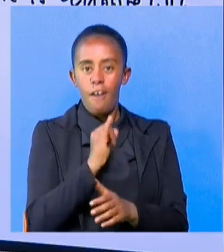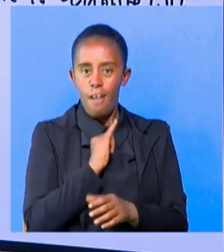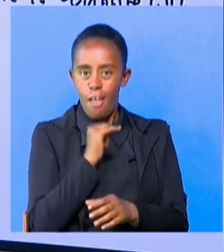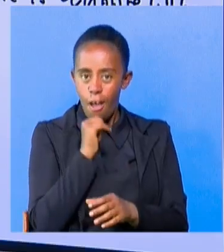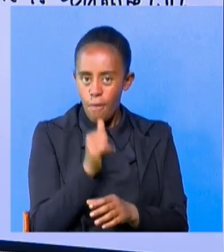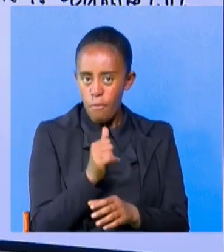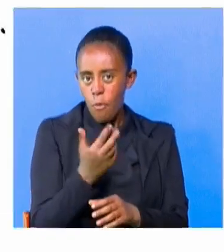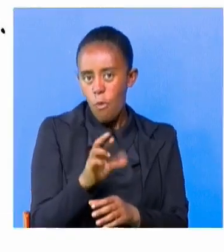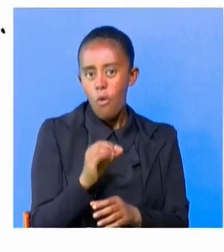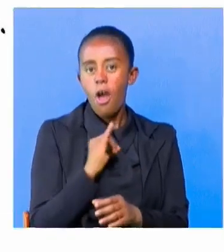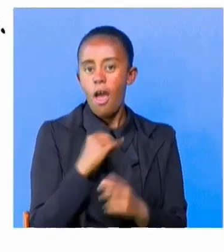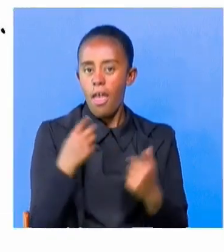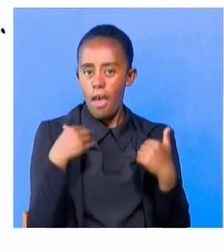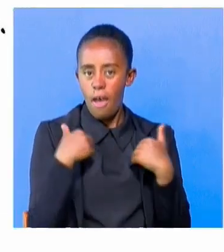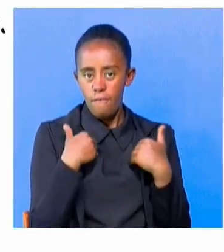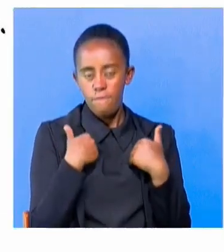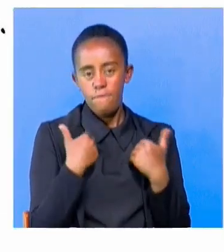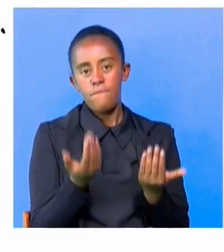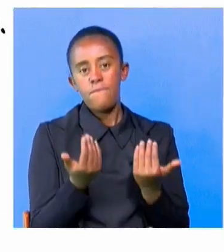or I have